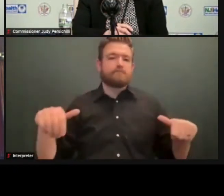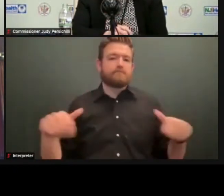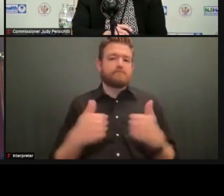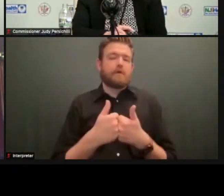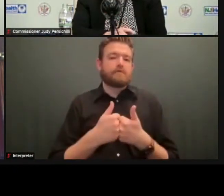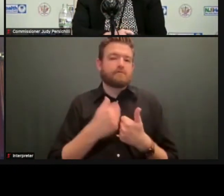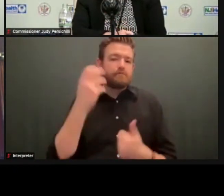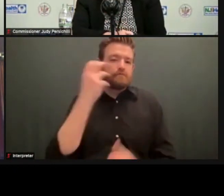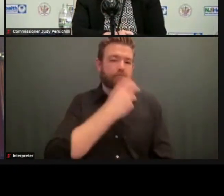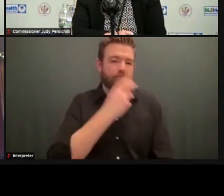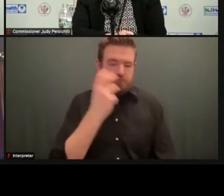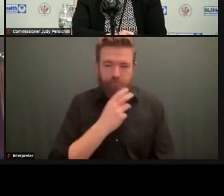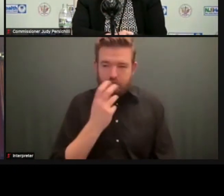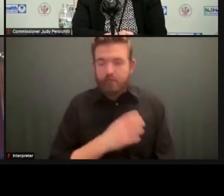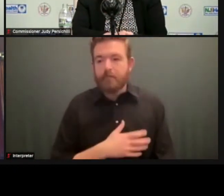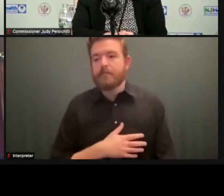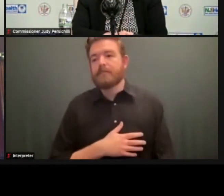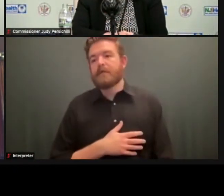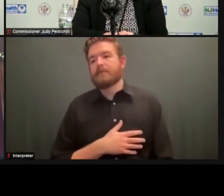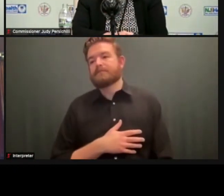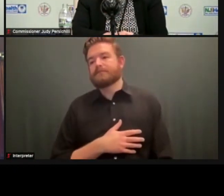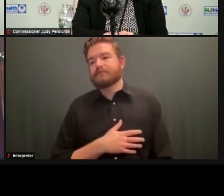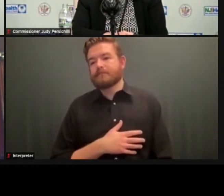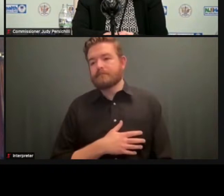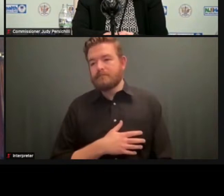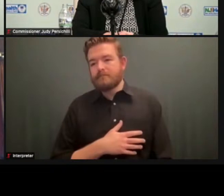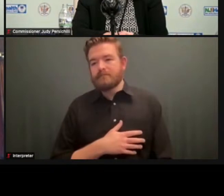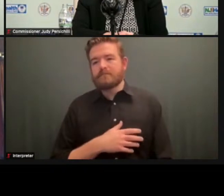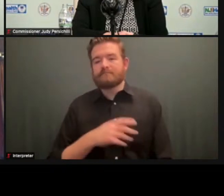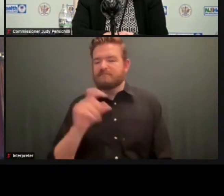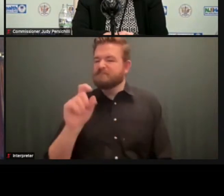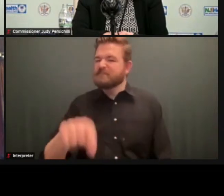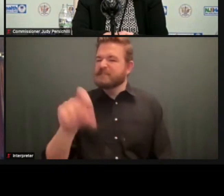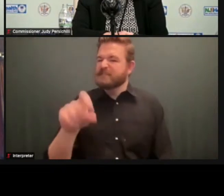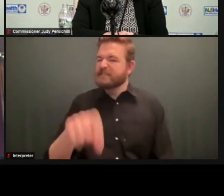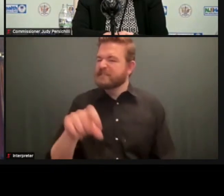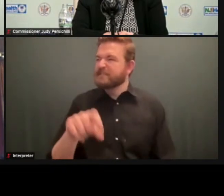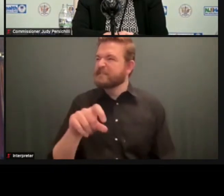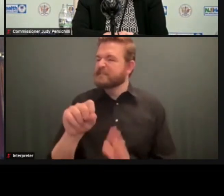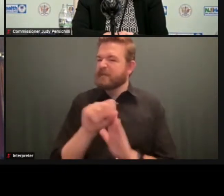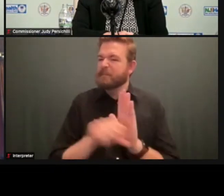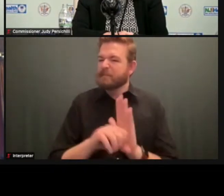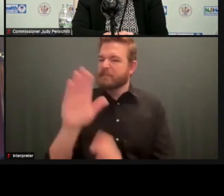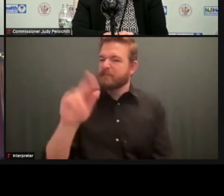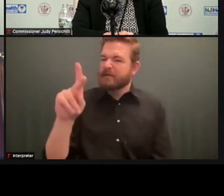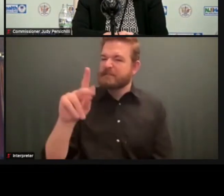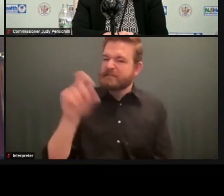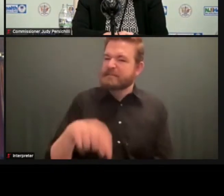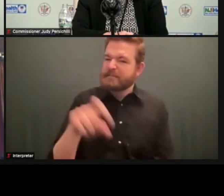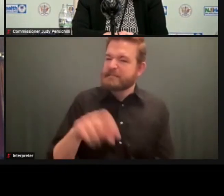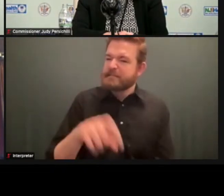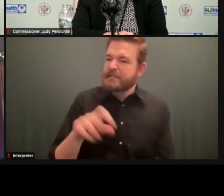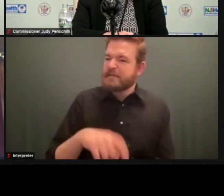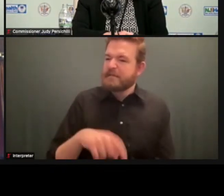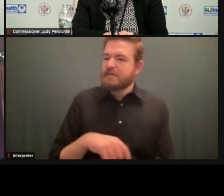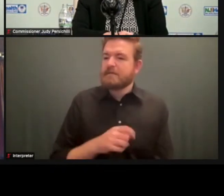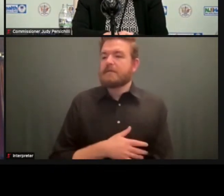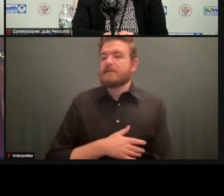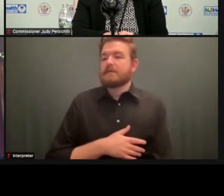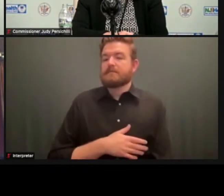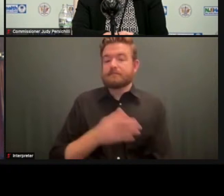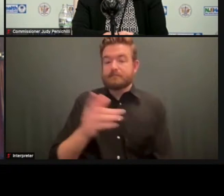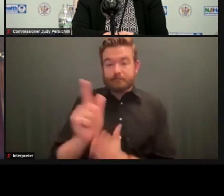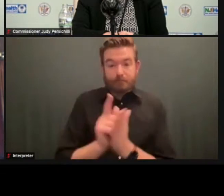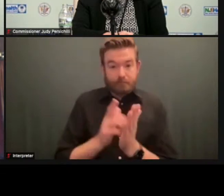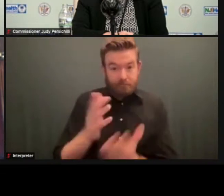sharpened the need for this as opposed to lessen the need for it. Paramount will correct me if I'm wrong, but I believe it was last